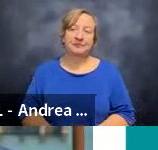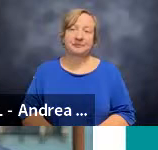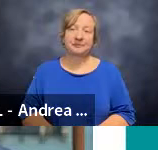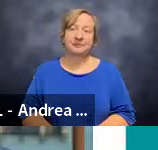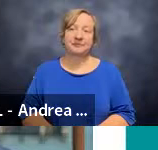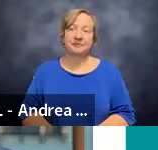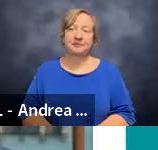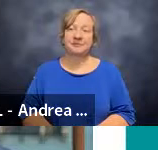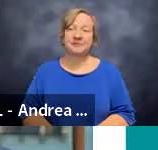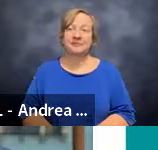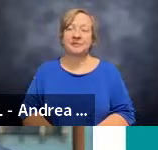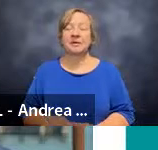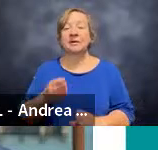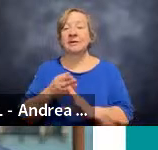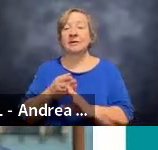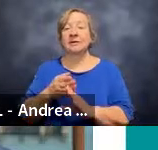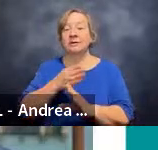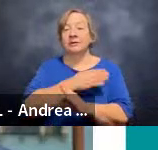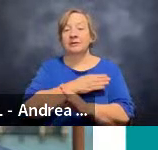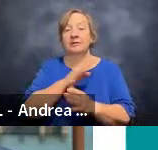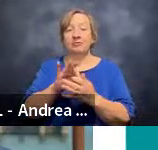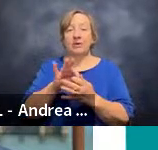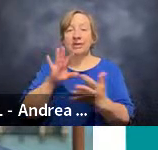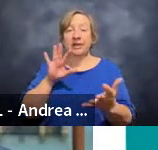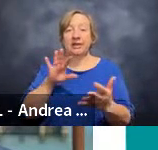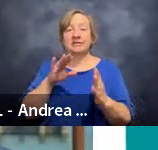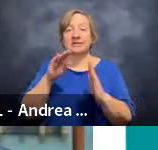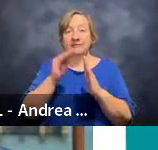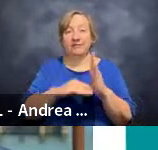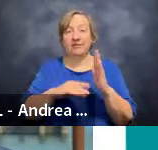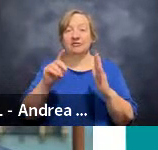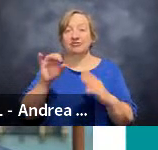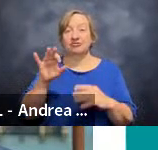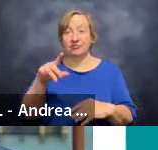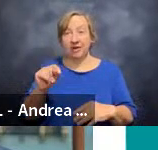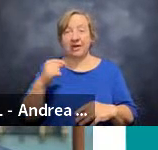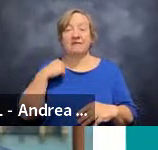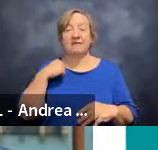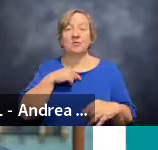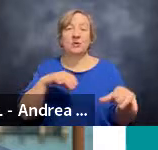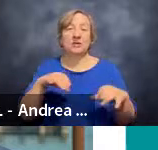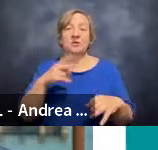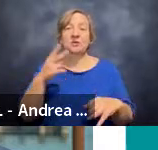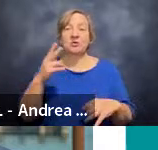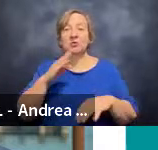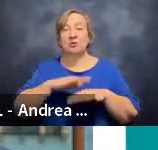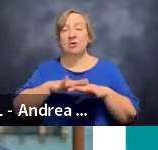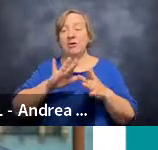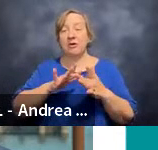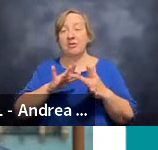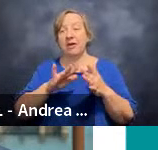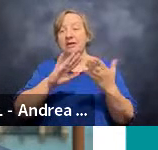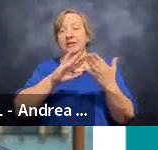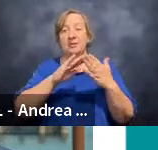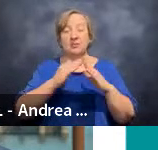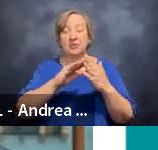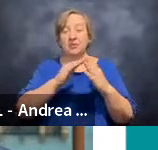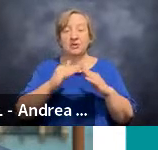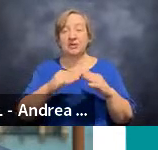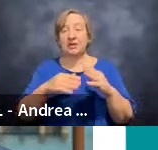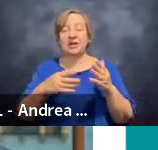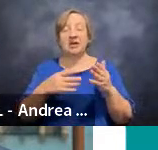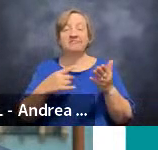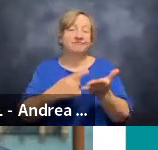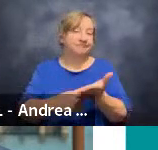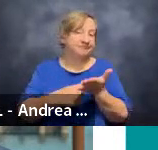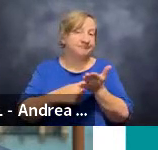In advance of the release of the draft, we have done 2 virtual community briefings. We did one